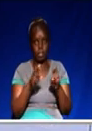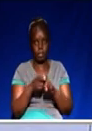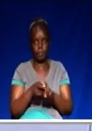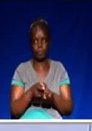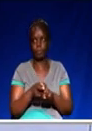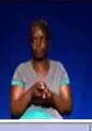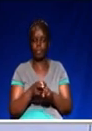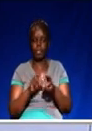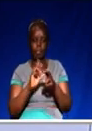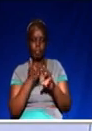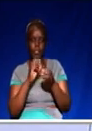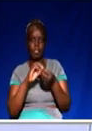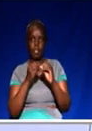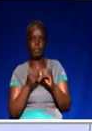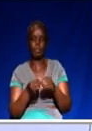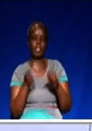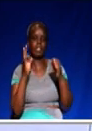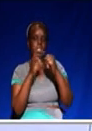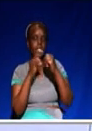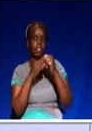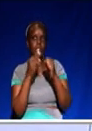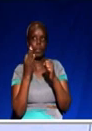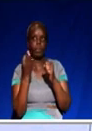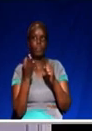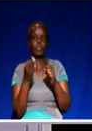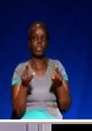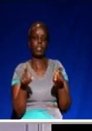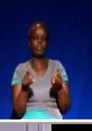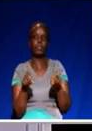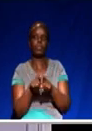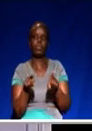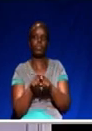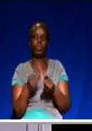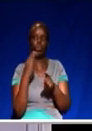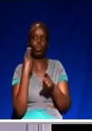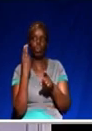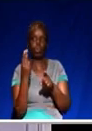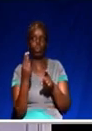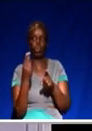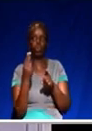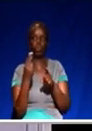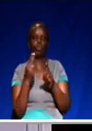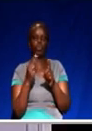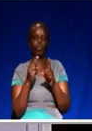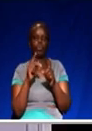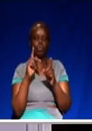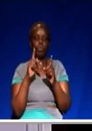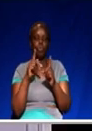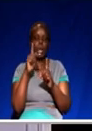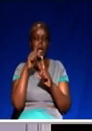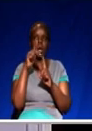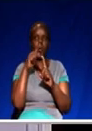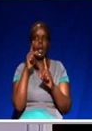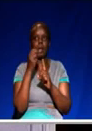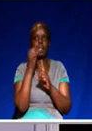Our first number was 8 is equals to 2 raised to the power